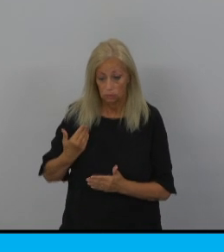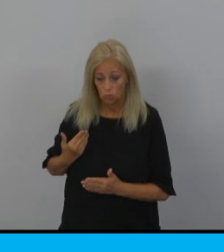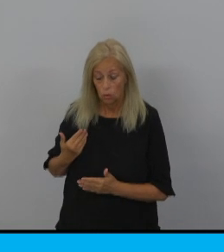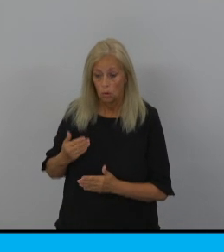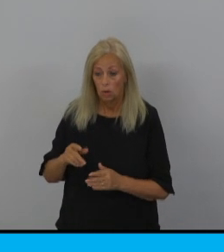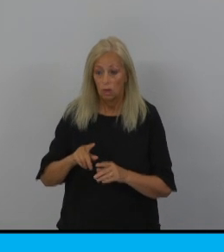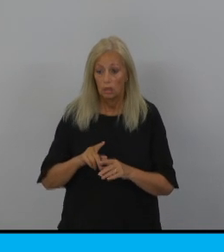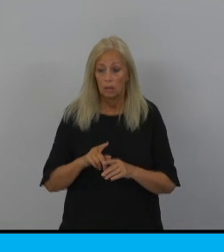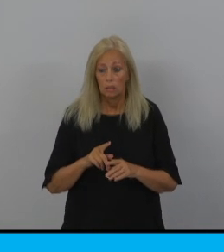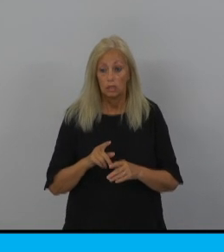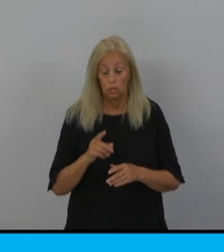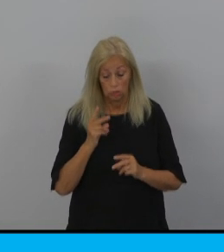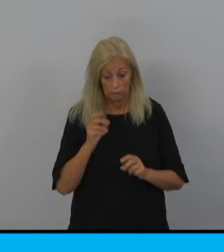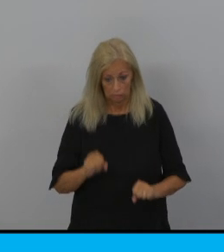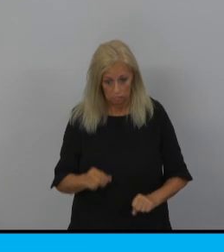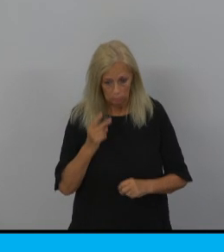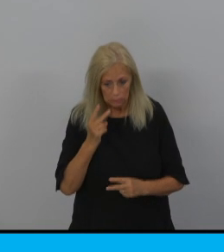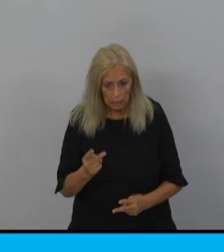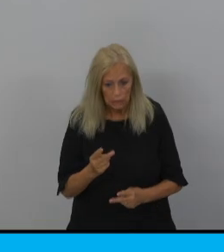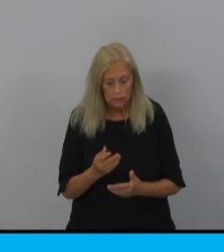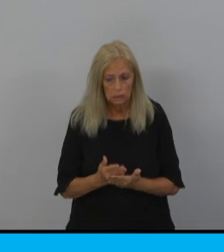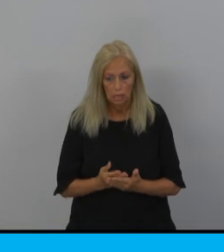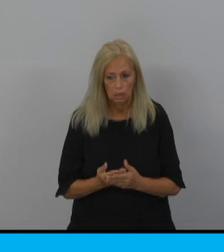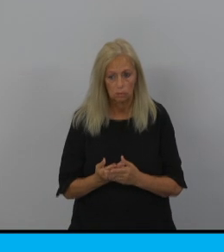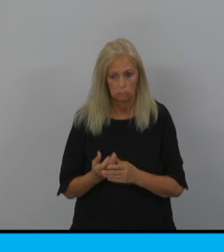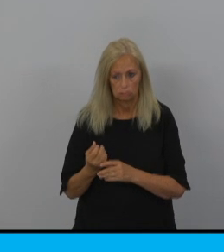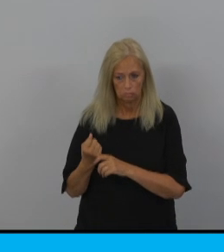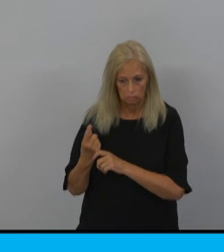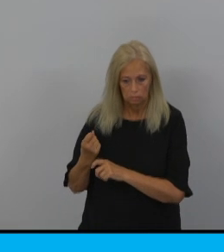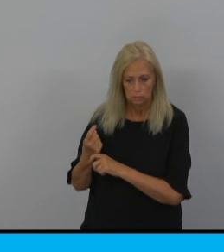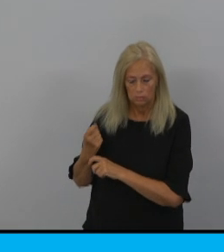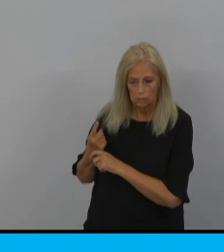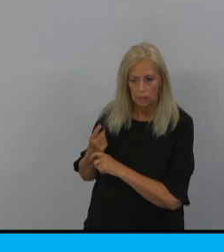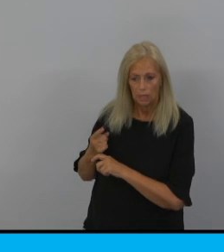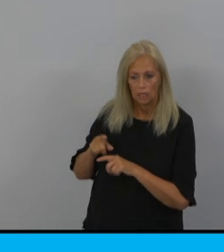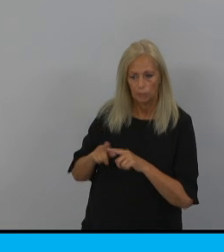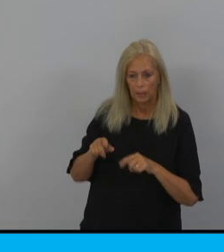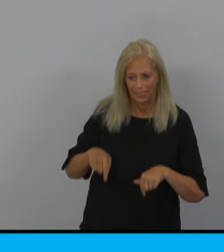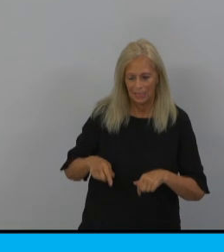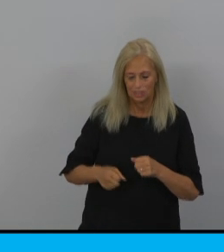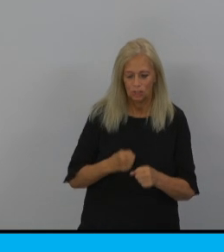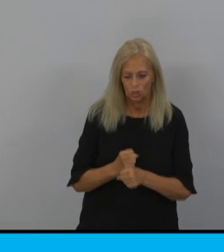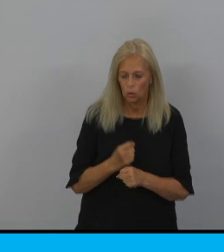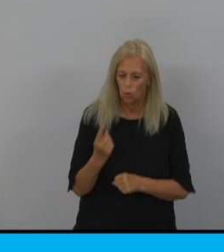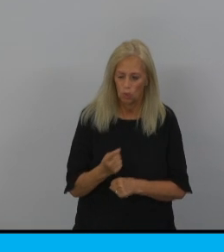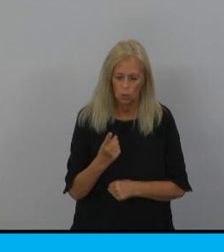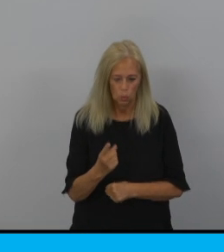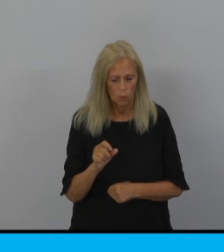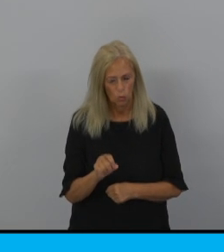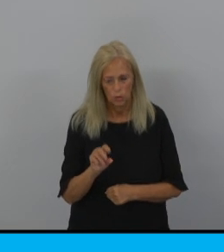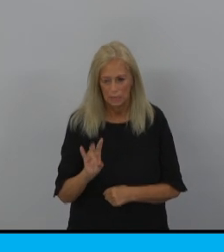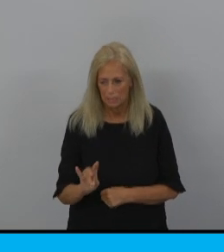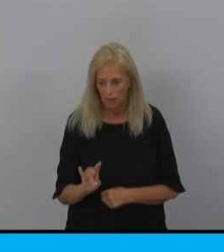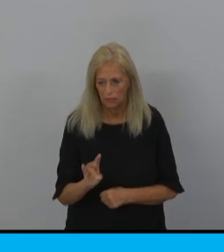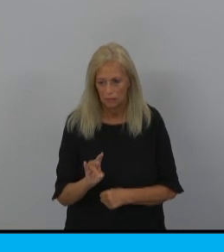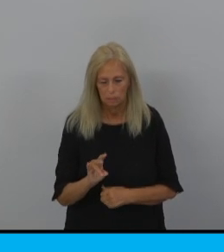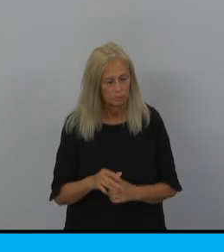see in some of those previous years, we had rather large increases in the years, but this year was only 1.75%.